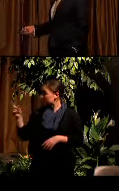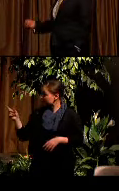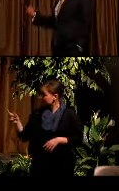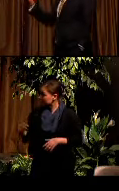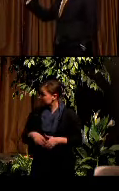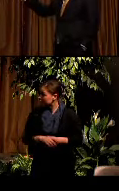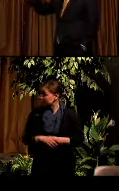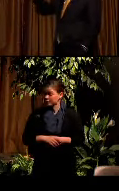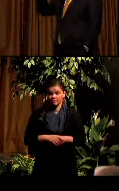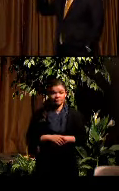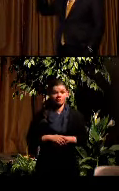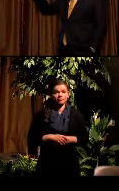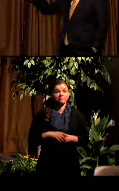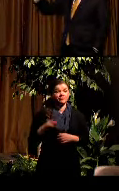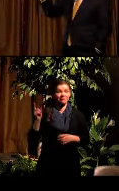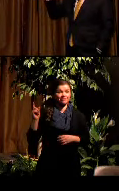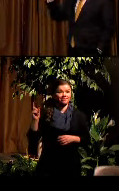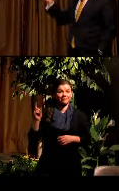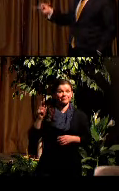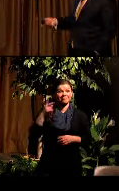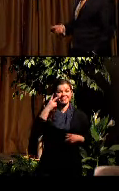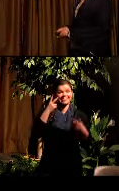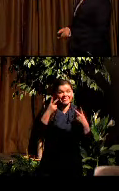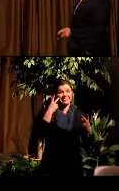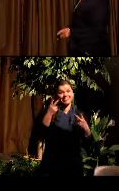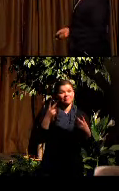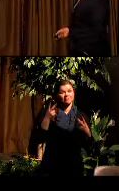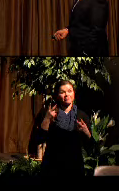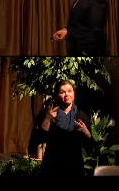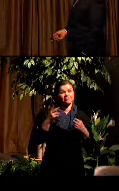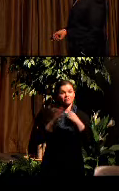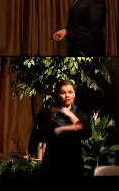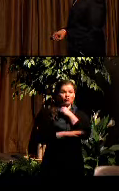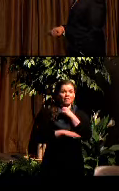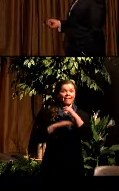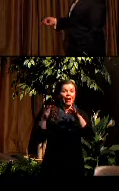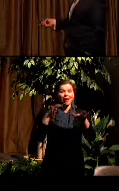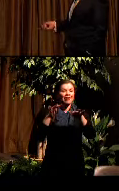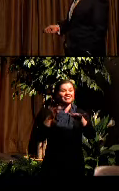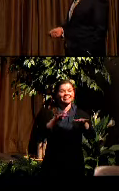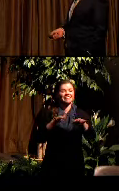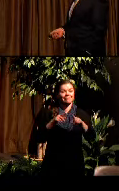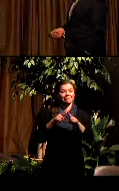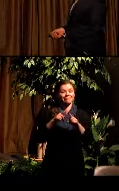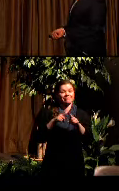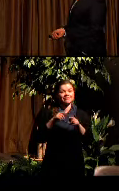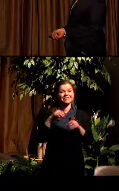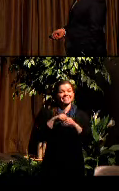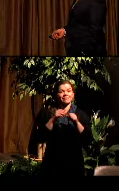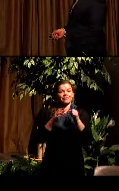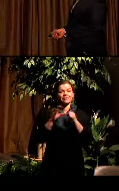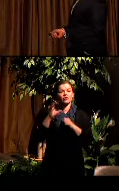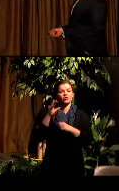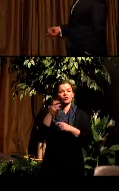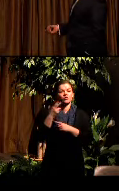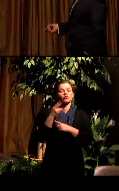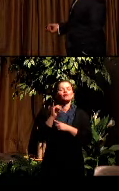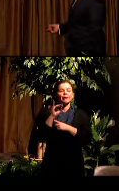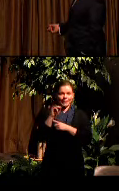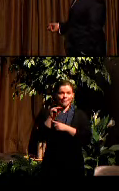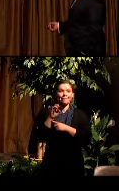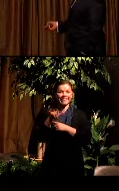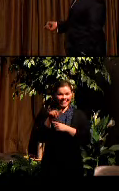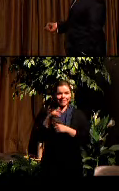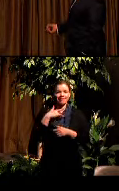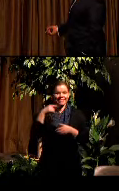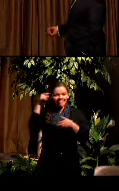around. You can see them coming into roost sites, especially during fall migration. In chimneys, they're pretty spectacular, but they're declining rapidly. And